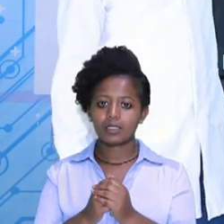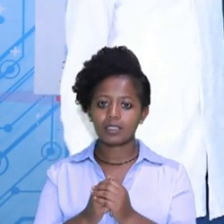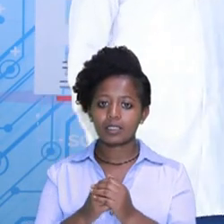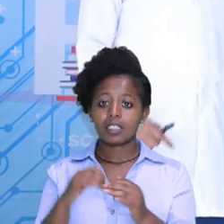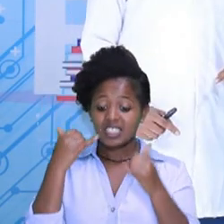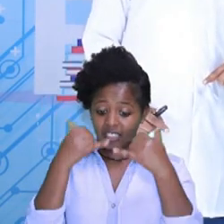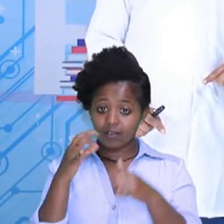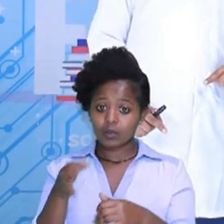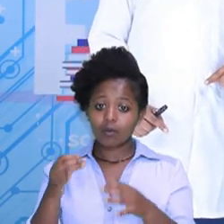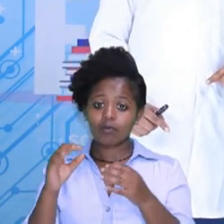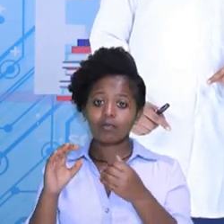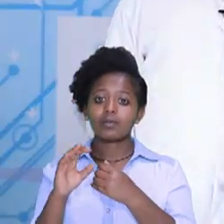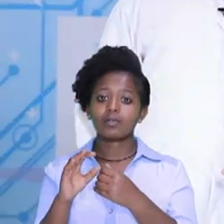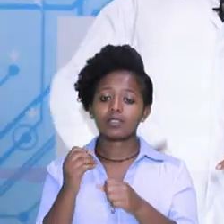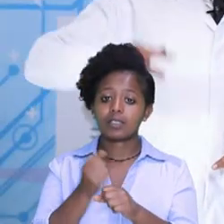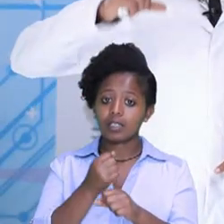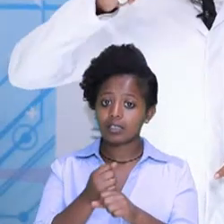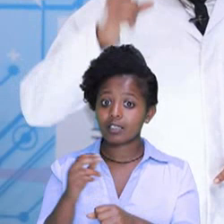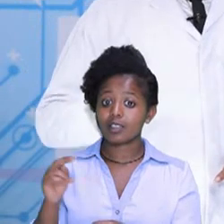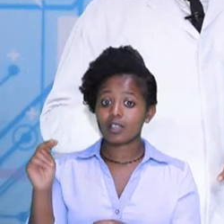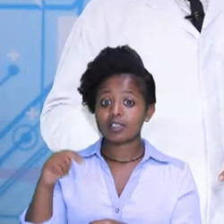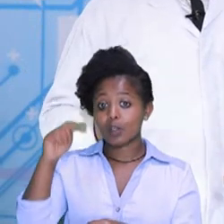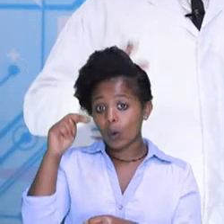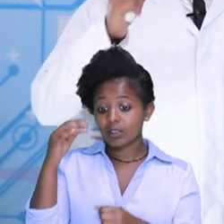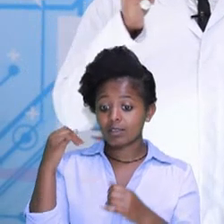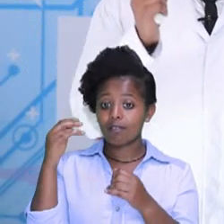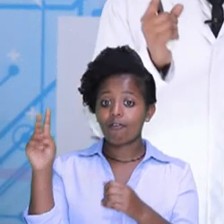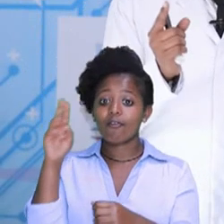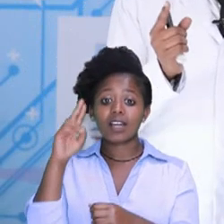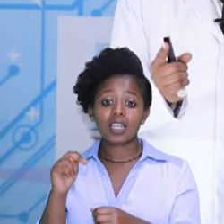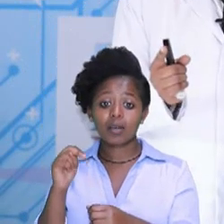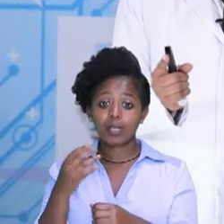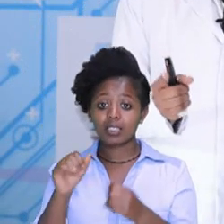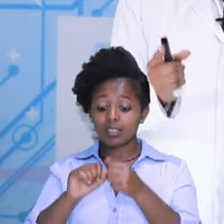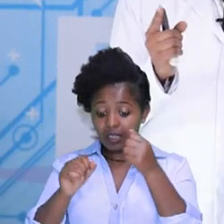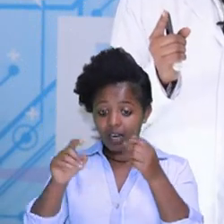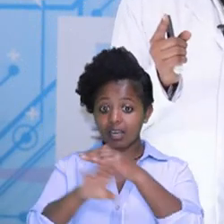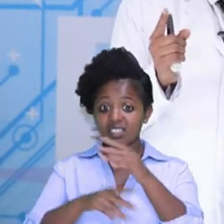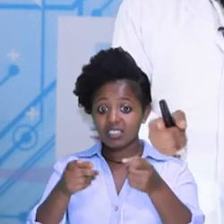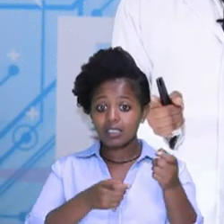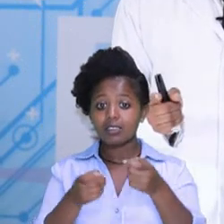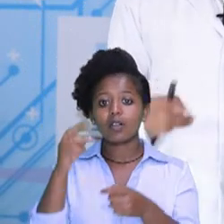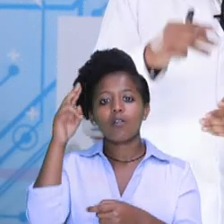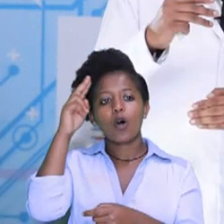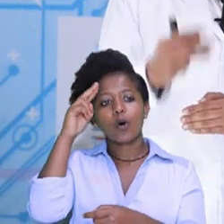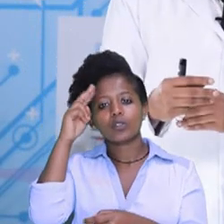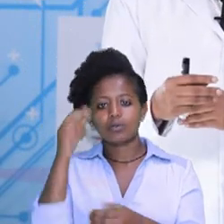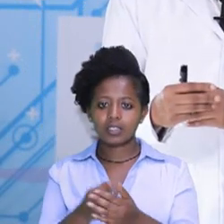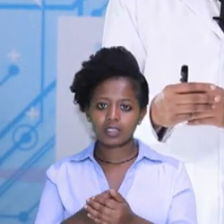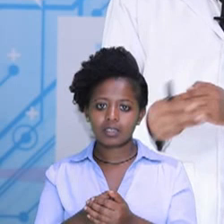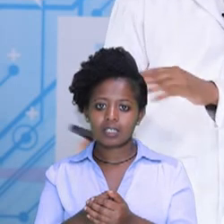The division created the North Vietnam under the leadership of Ho Chi Minh, the